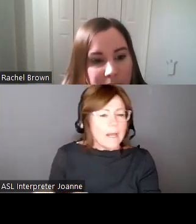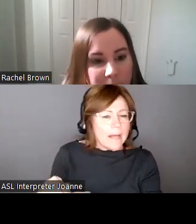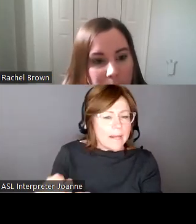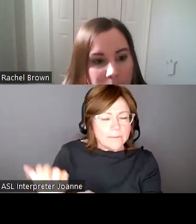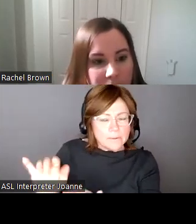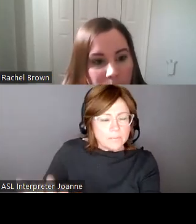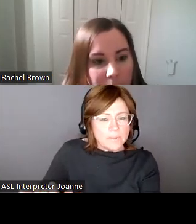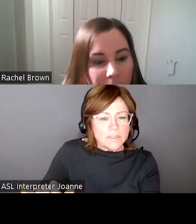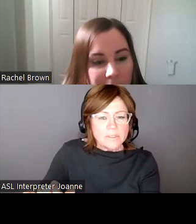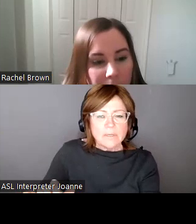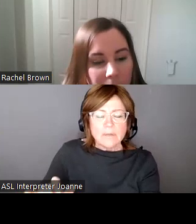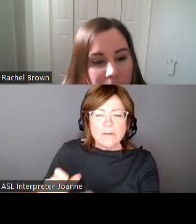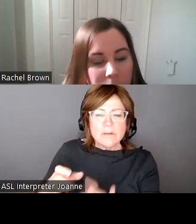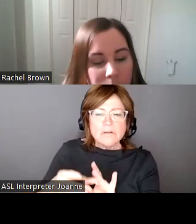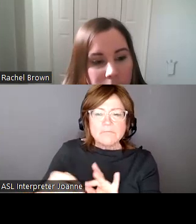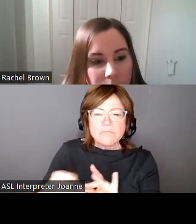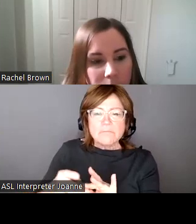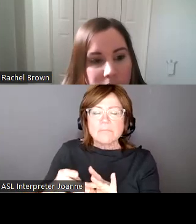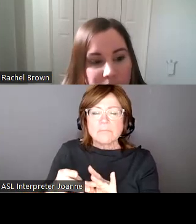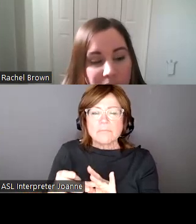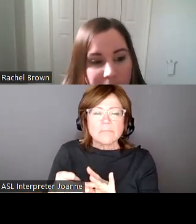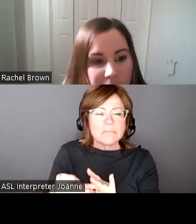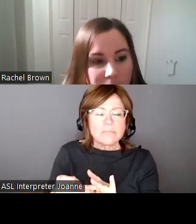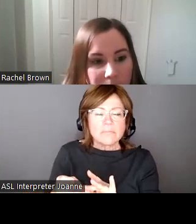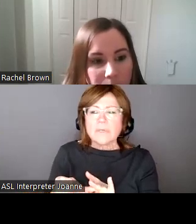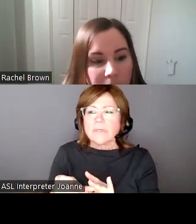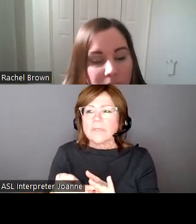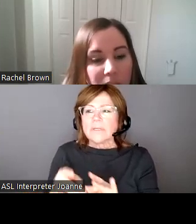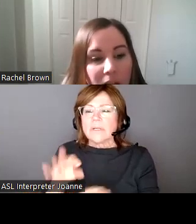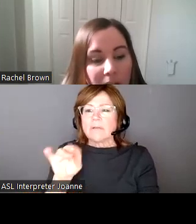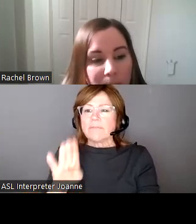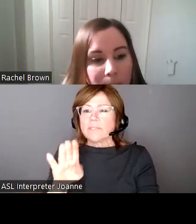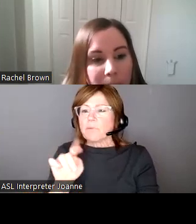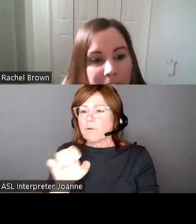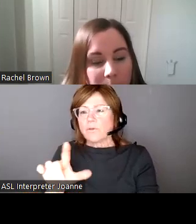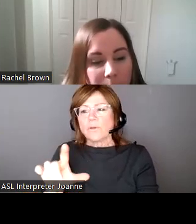boosted Facebook posts are one of our best marketing tools for courses. Yeah, that's a great point.